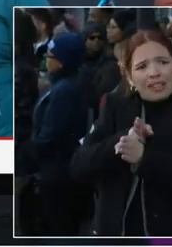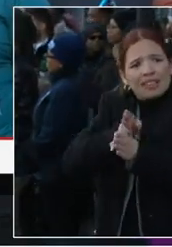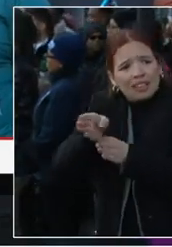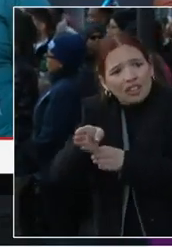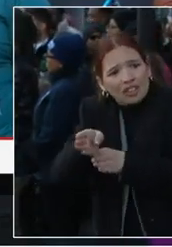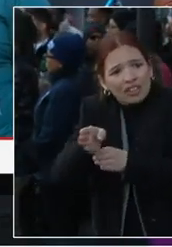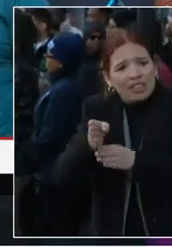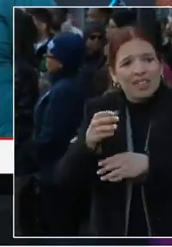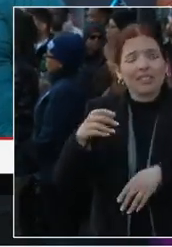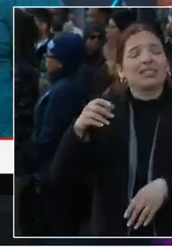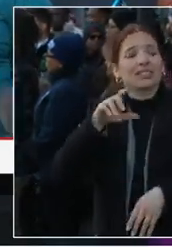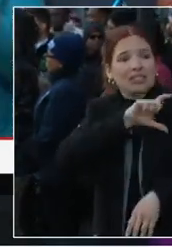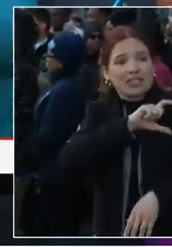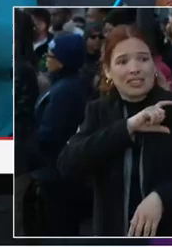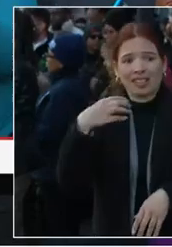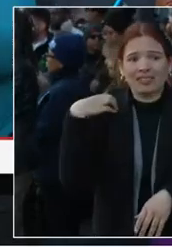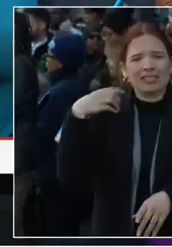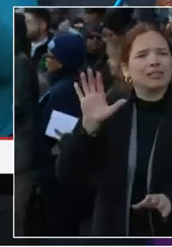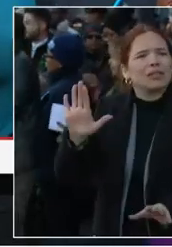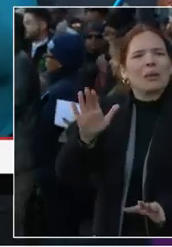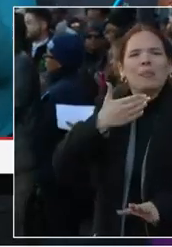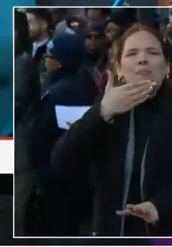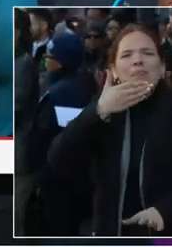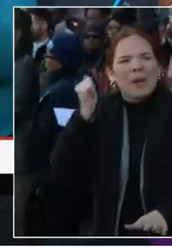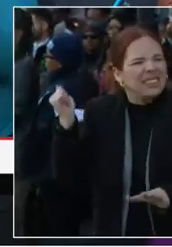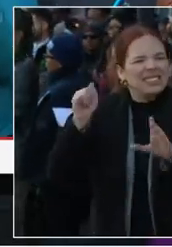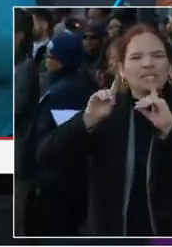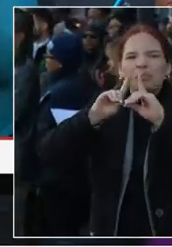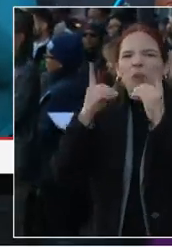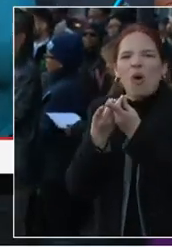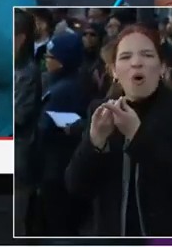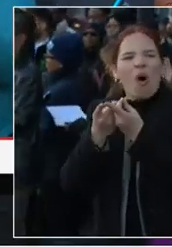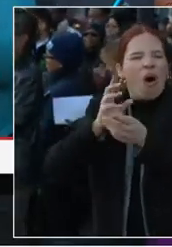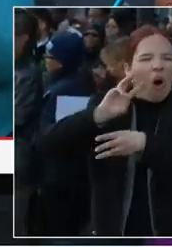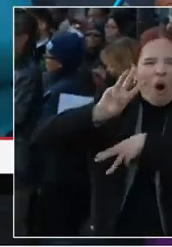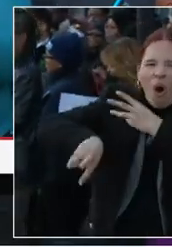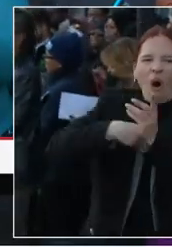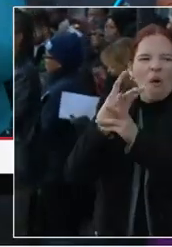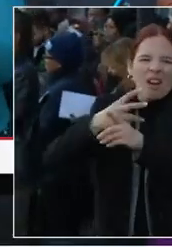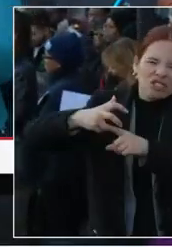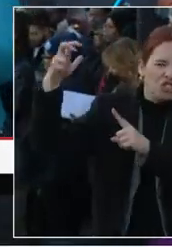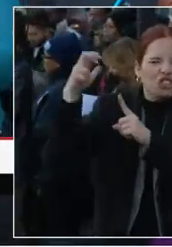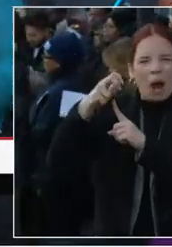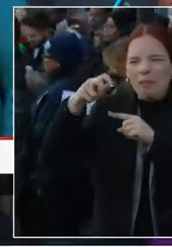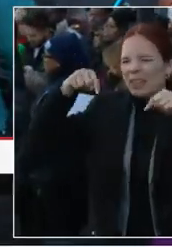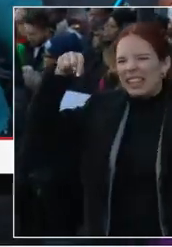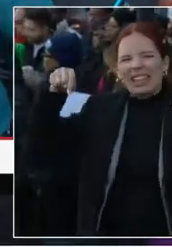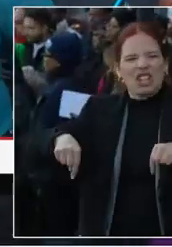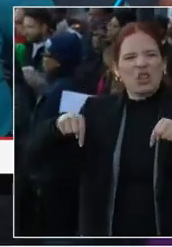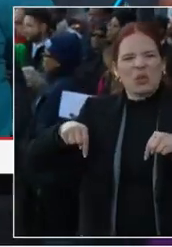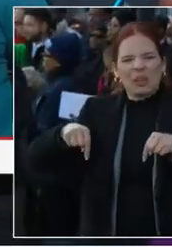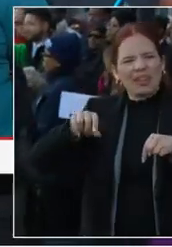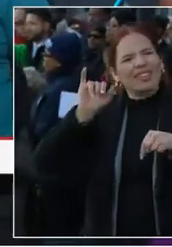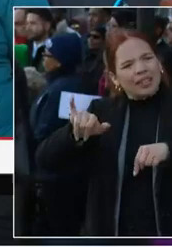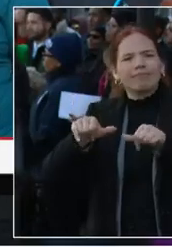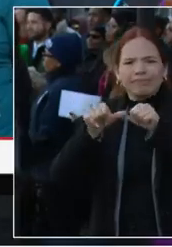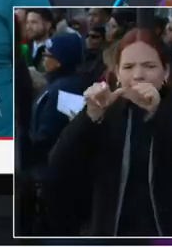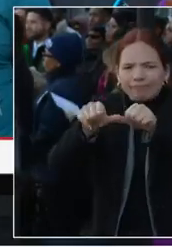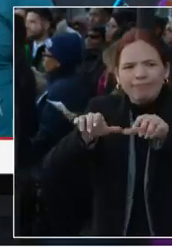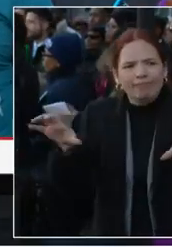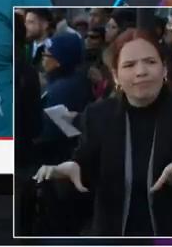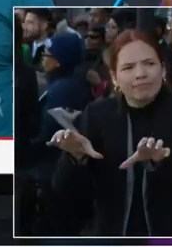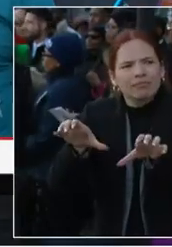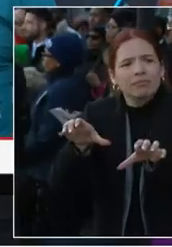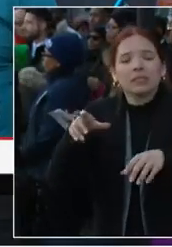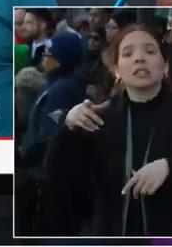in the world. And so that will continue to be our focus. So with that, I'm gonna stop this part of our questions.